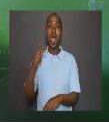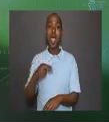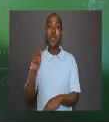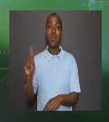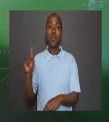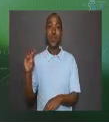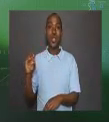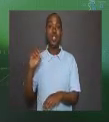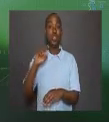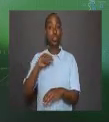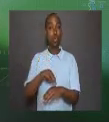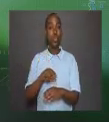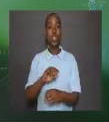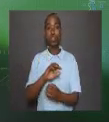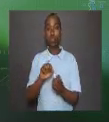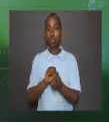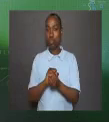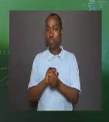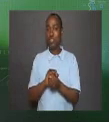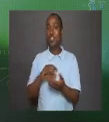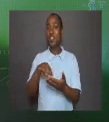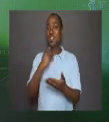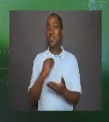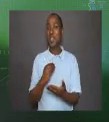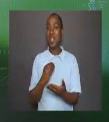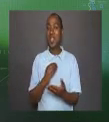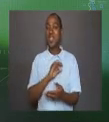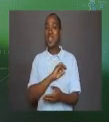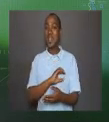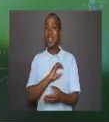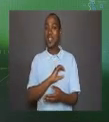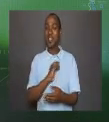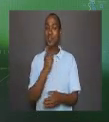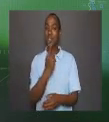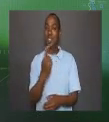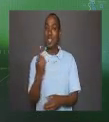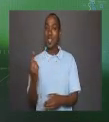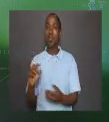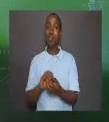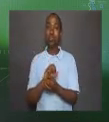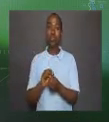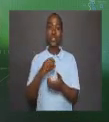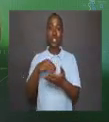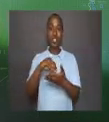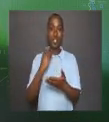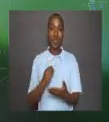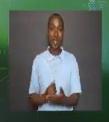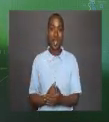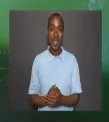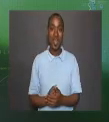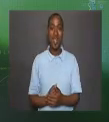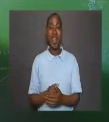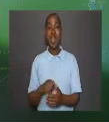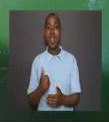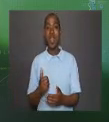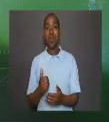solutions. We discussed the characteristic of each of the solutions and learned how